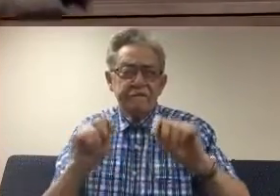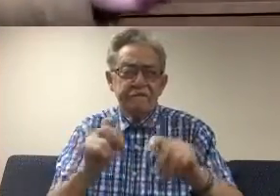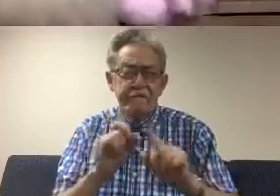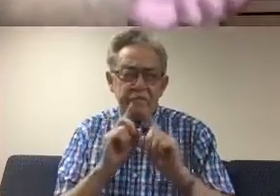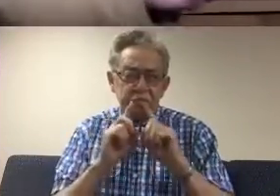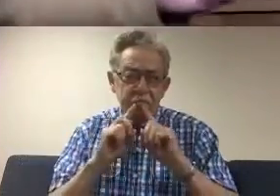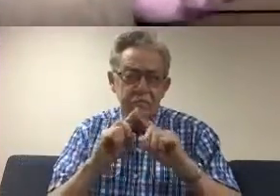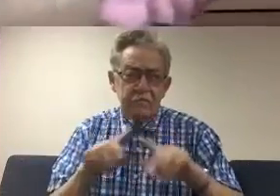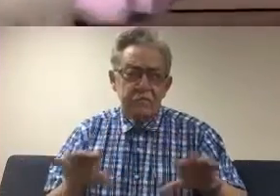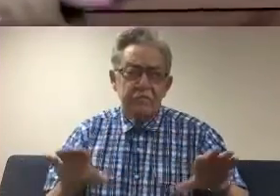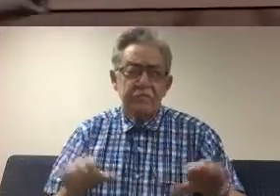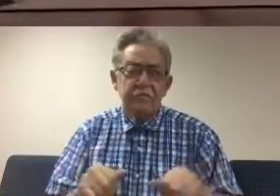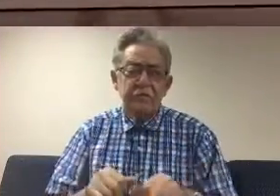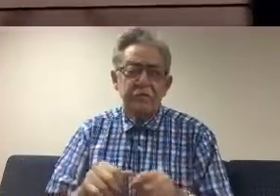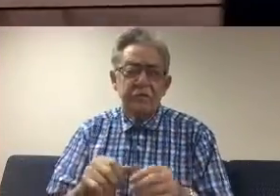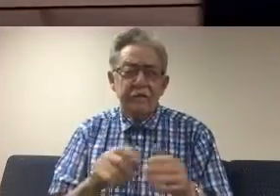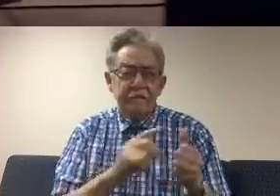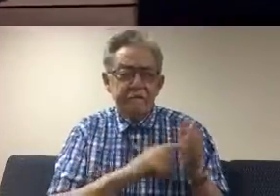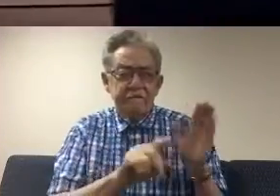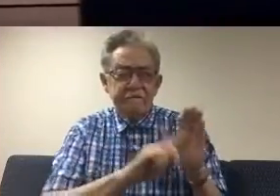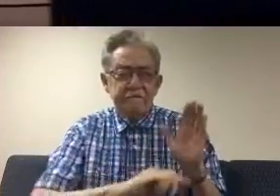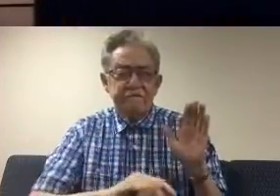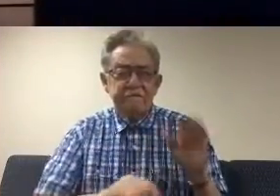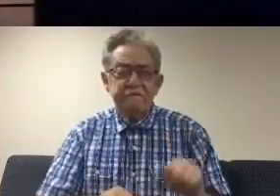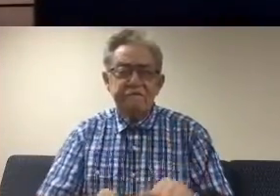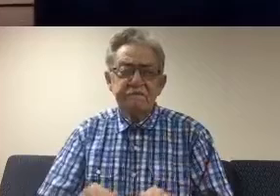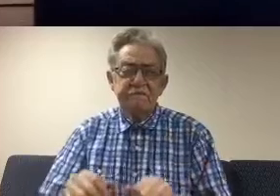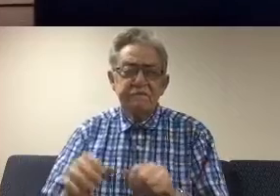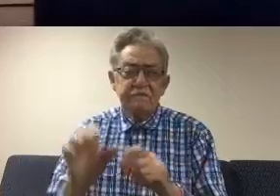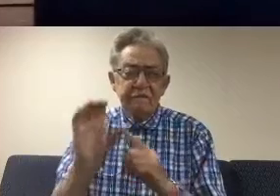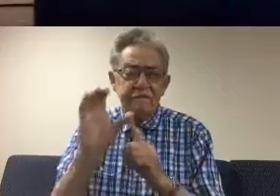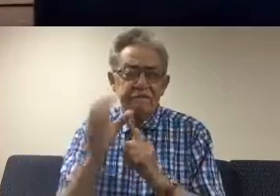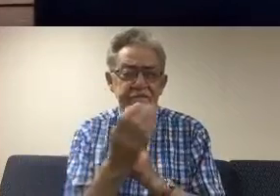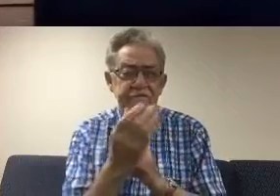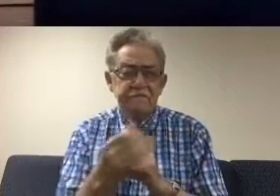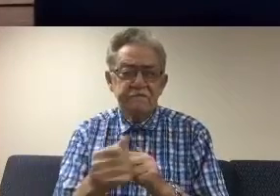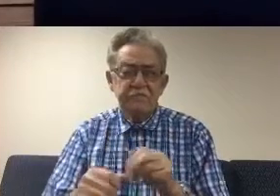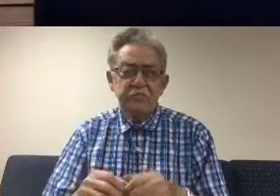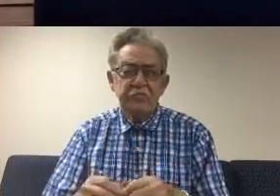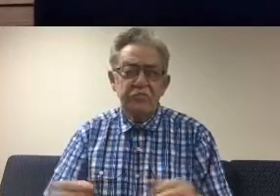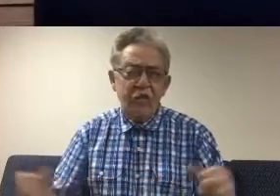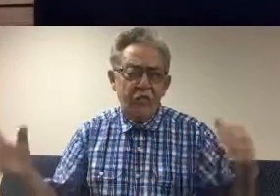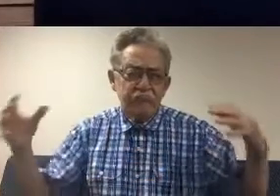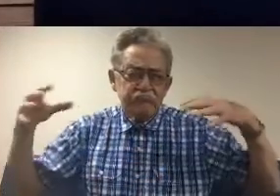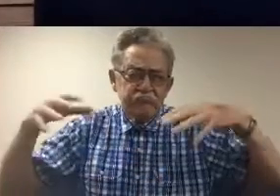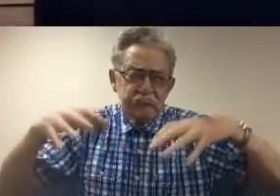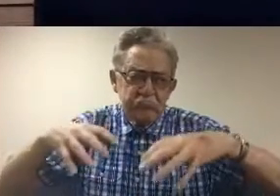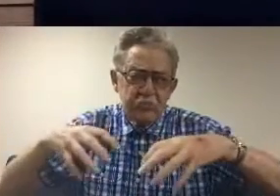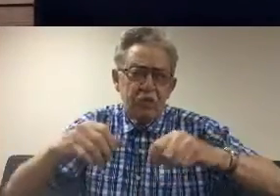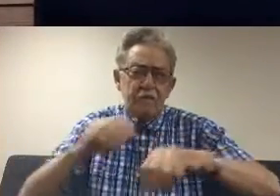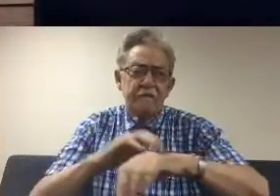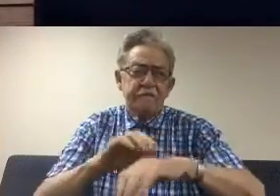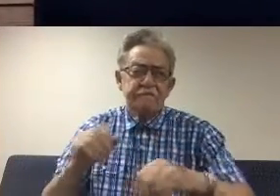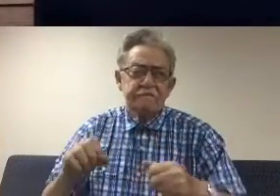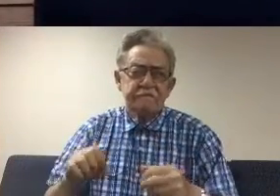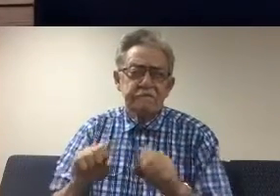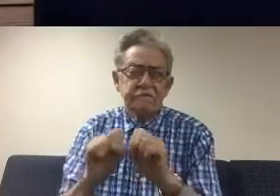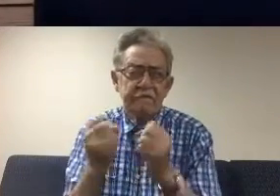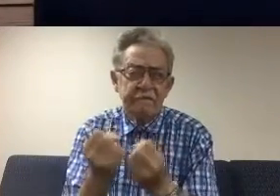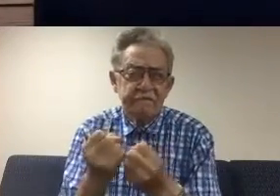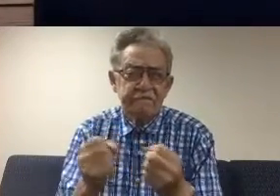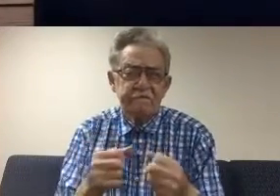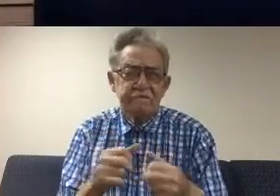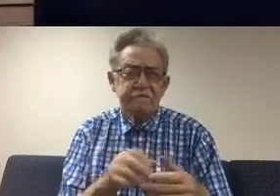what cancel culture is, that is just basically where mobs of people, often on social media, they just